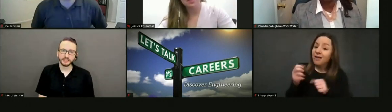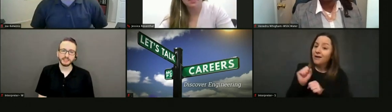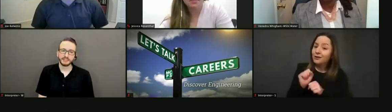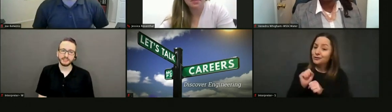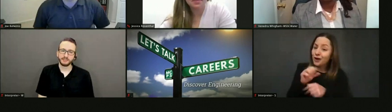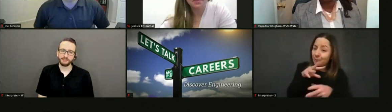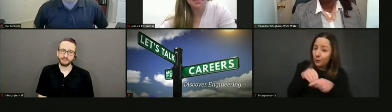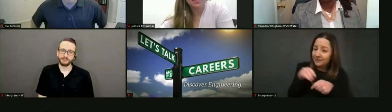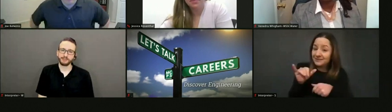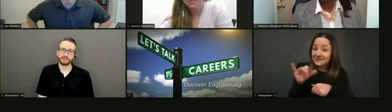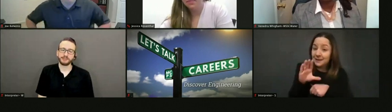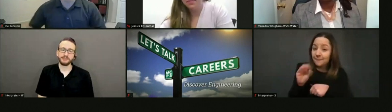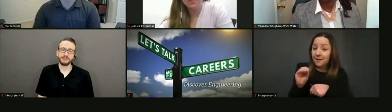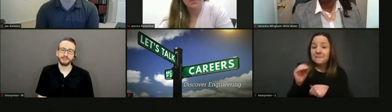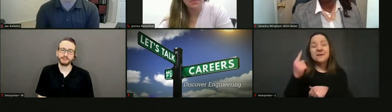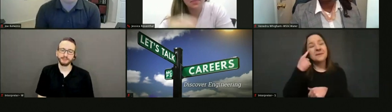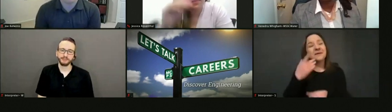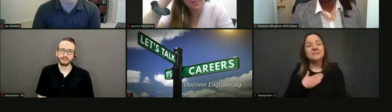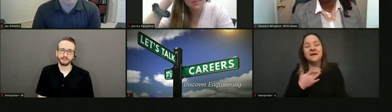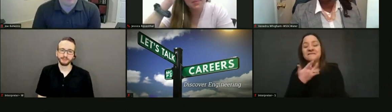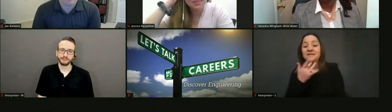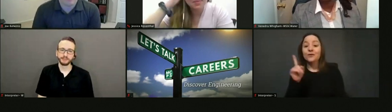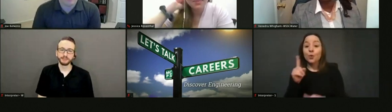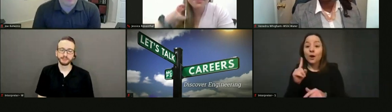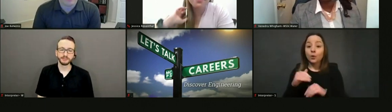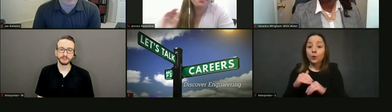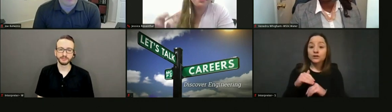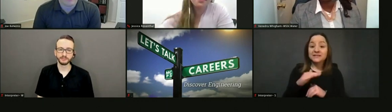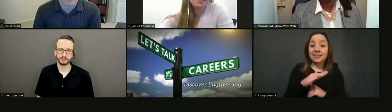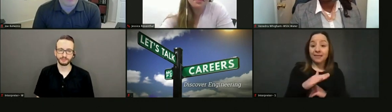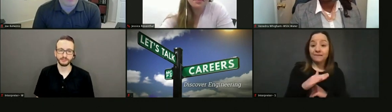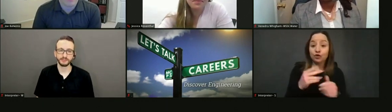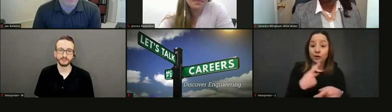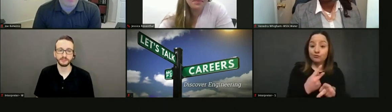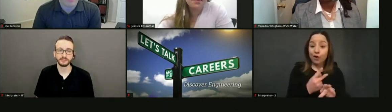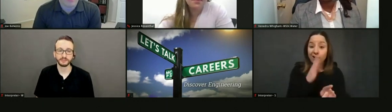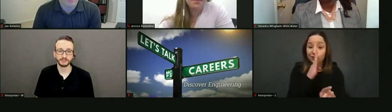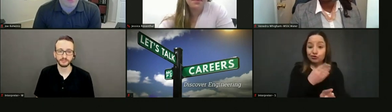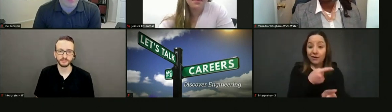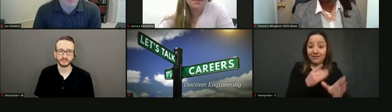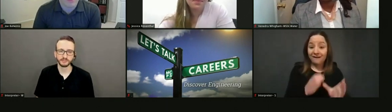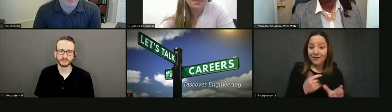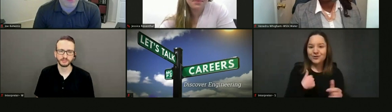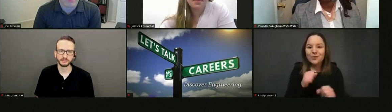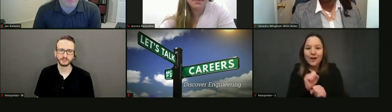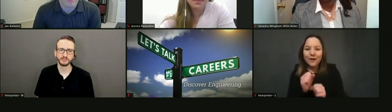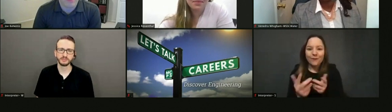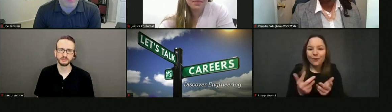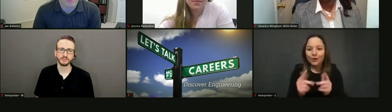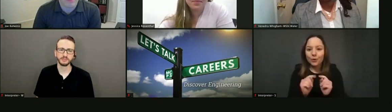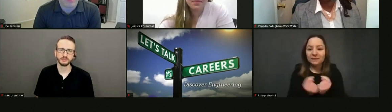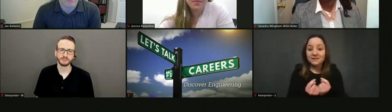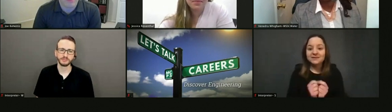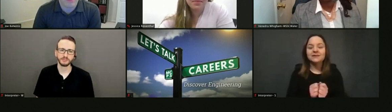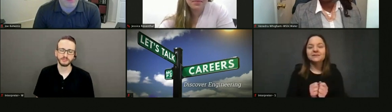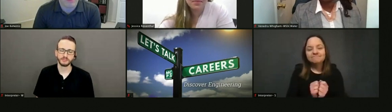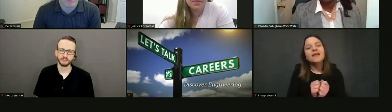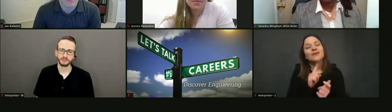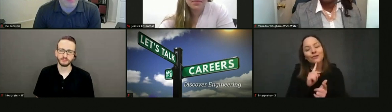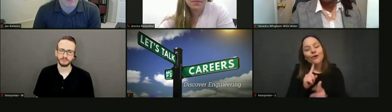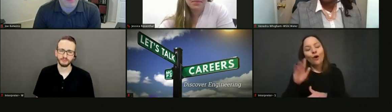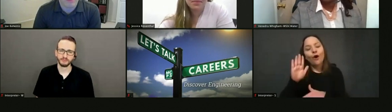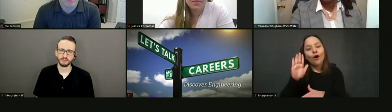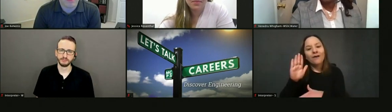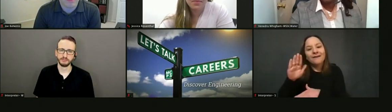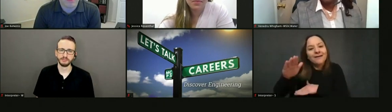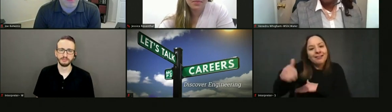but I think my favorite ones were where we were delivering a product directly to the customer and I got to work with the team. Some late nights, but there's nothing